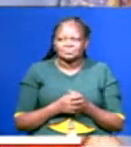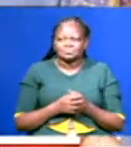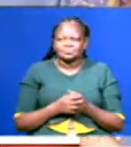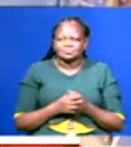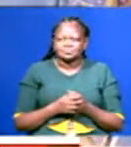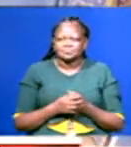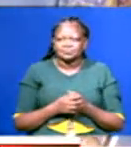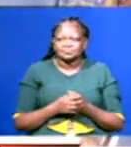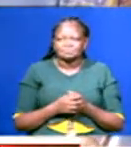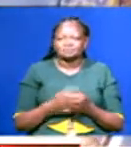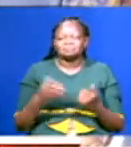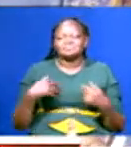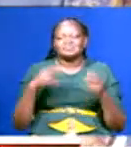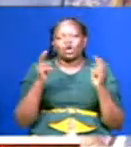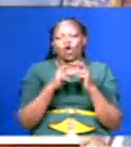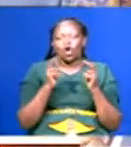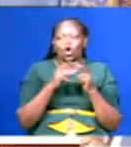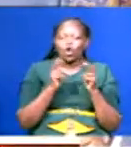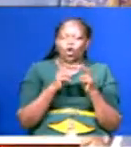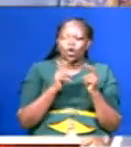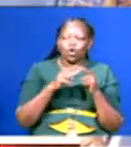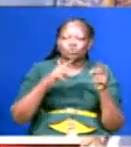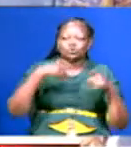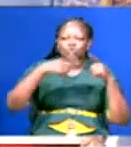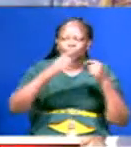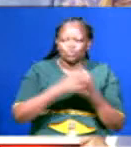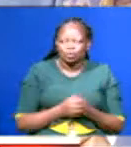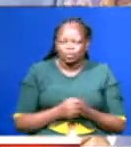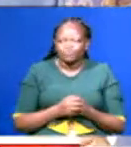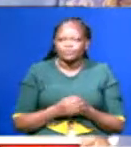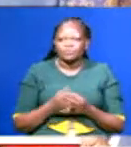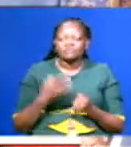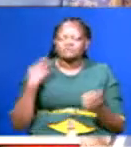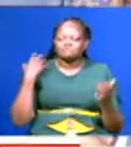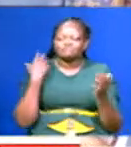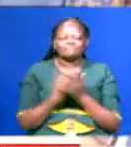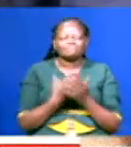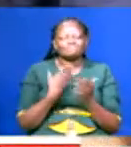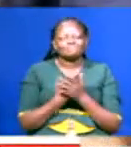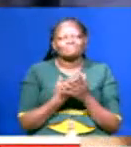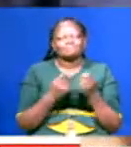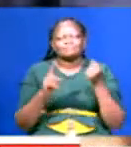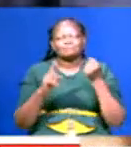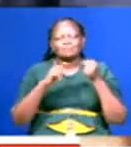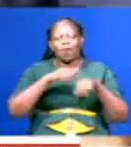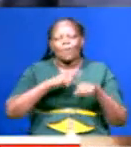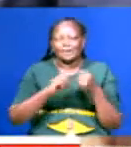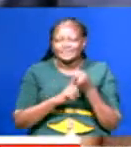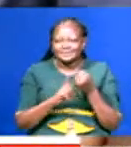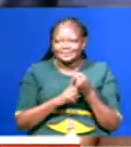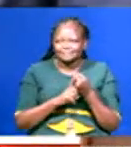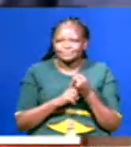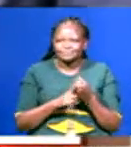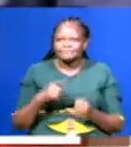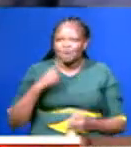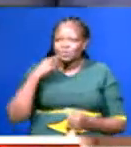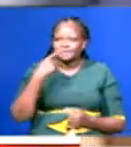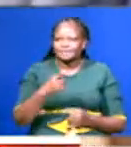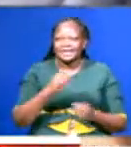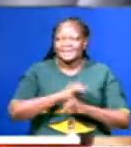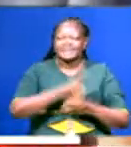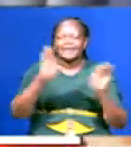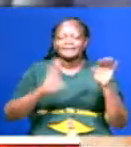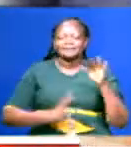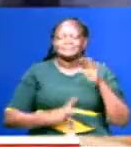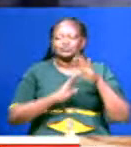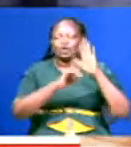They have been consulting for the last 6 hours. I want to state as a senior counsel